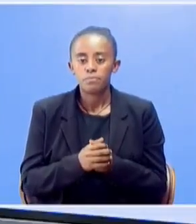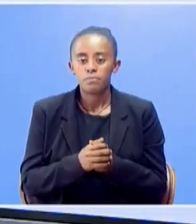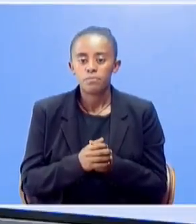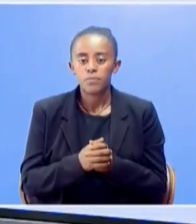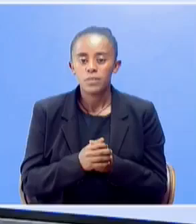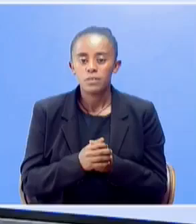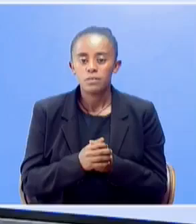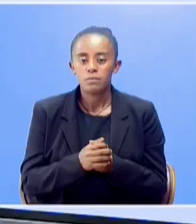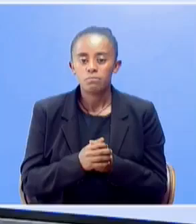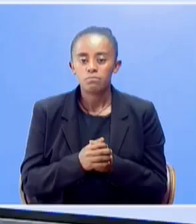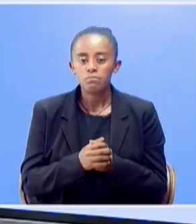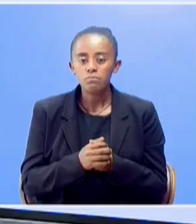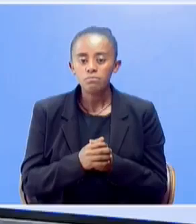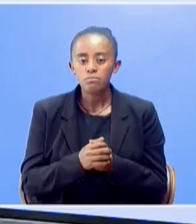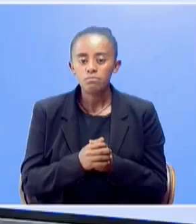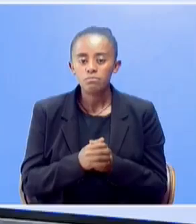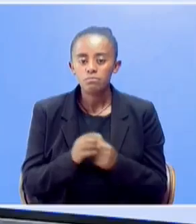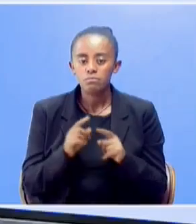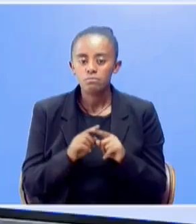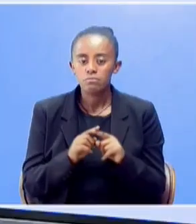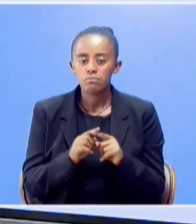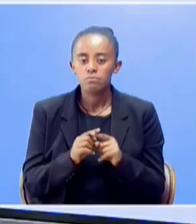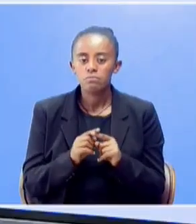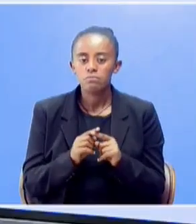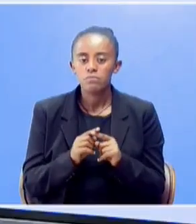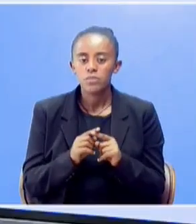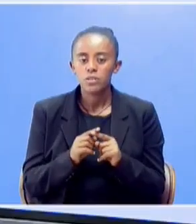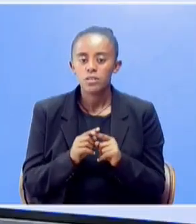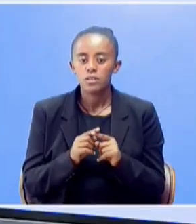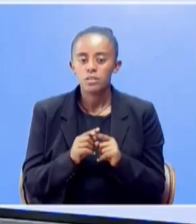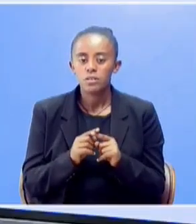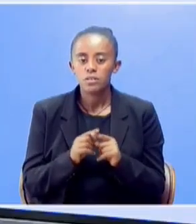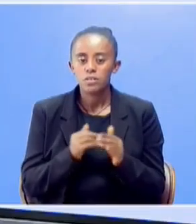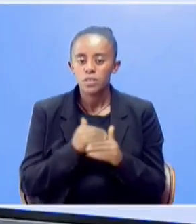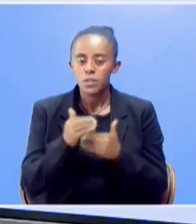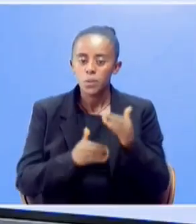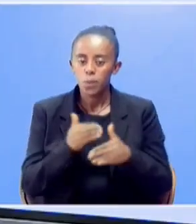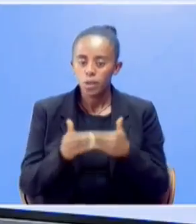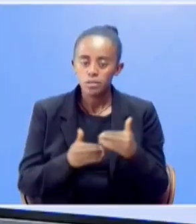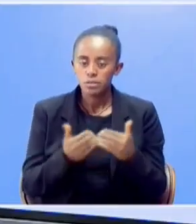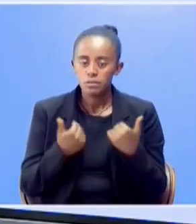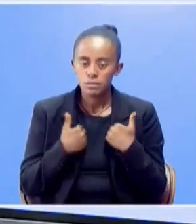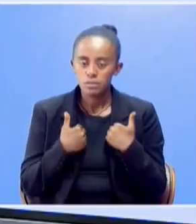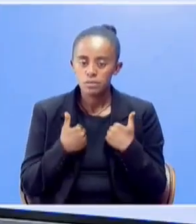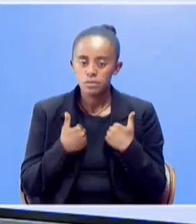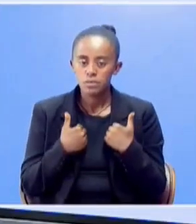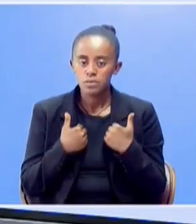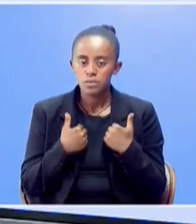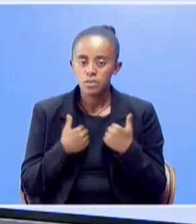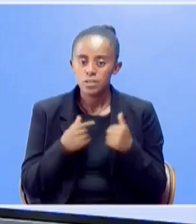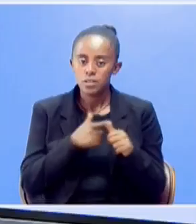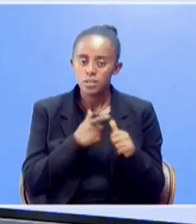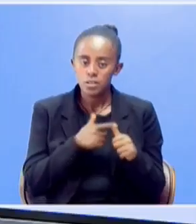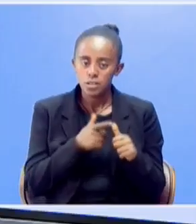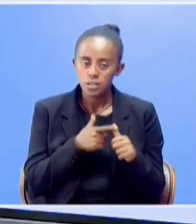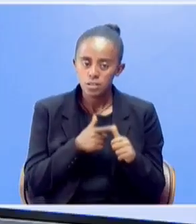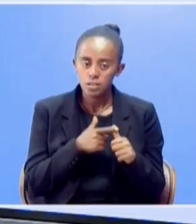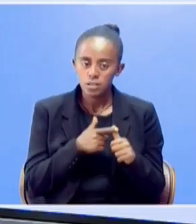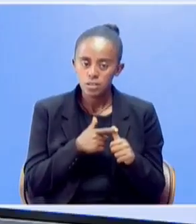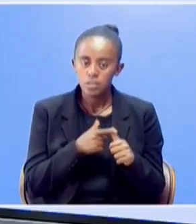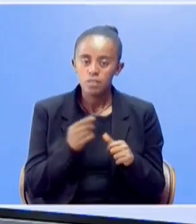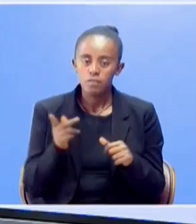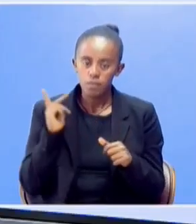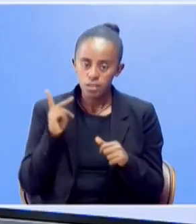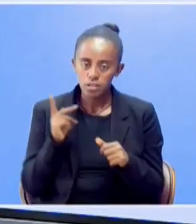activities, but they are different on time. Yes? Sequence. The first one, this one is the first